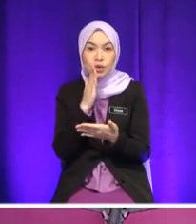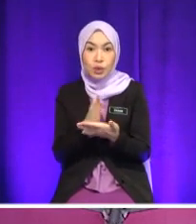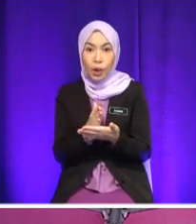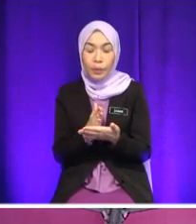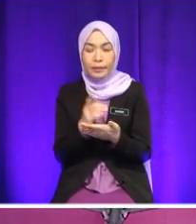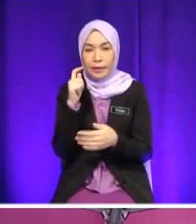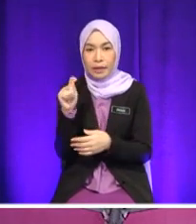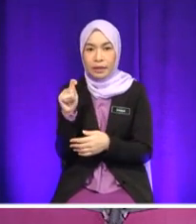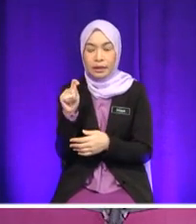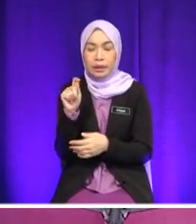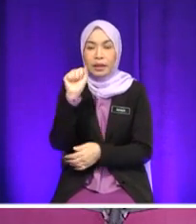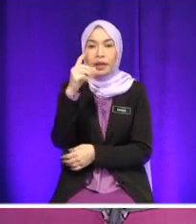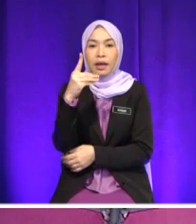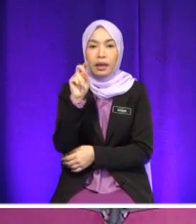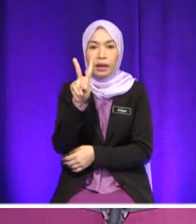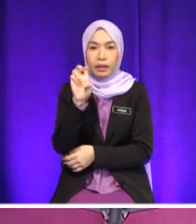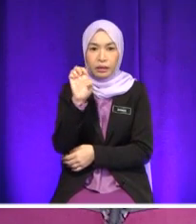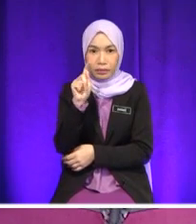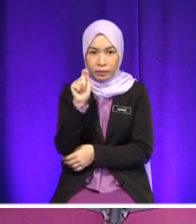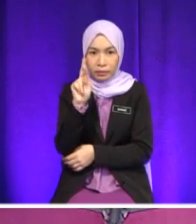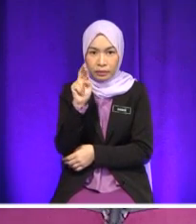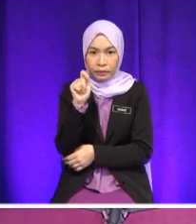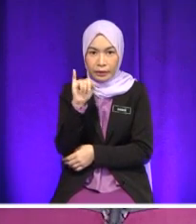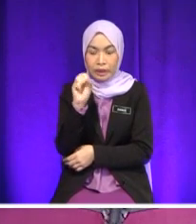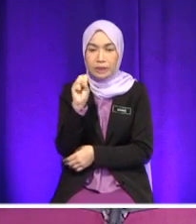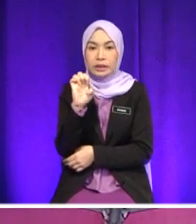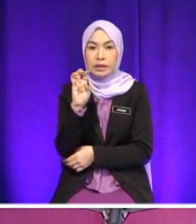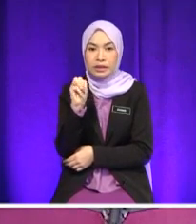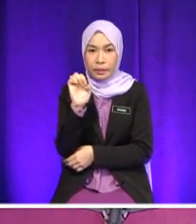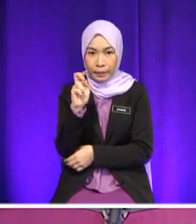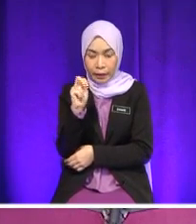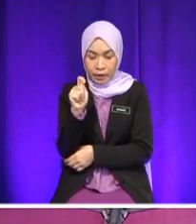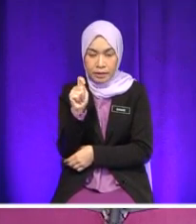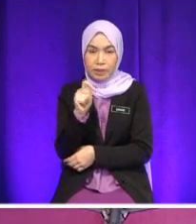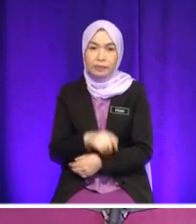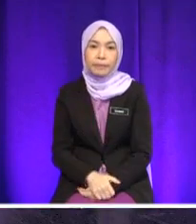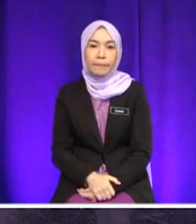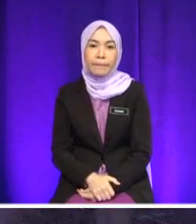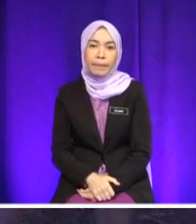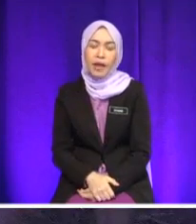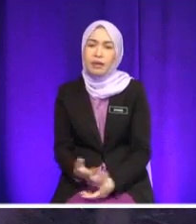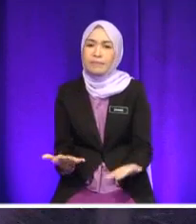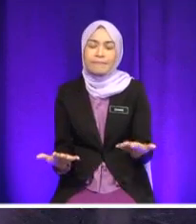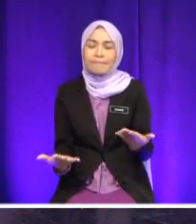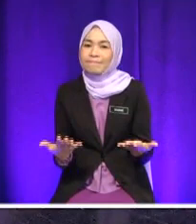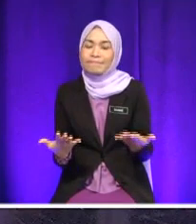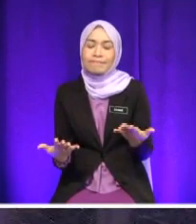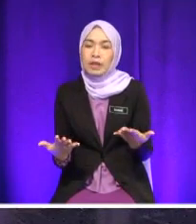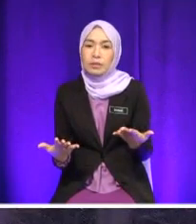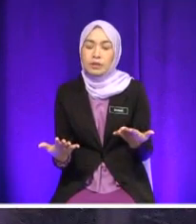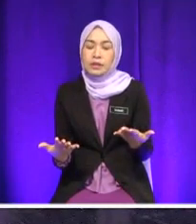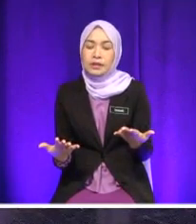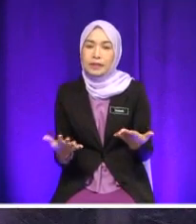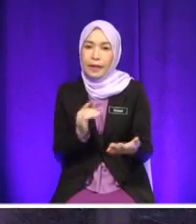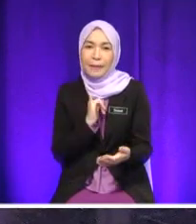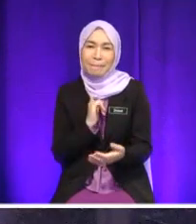like quicker, right? So we just skip and things like that. I'm not sure. Is it that way? Possibly. I don't Yeah, know, I'm not because sure. I Okay, kind but- of agree with